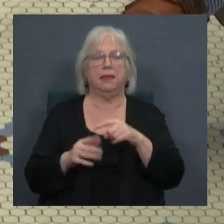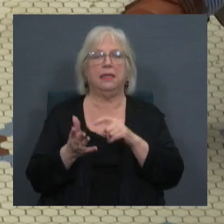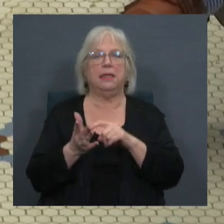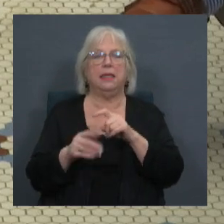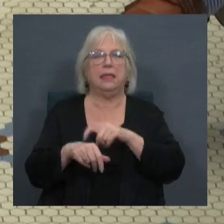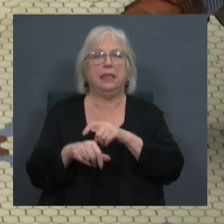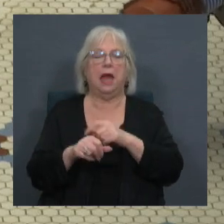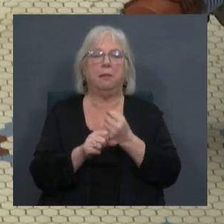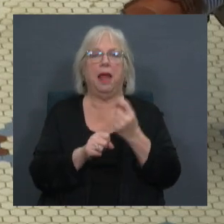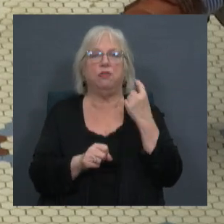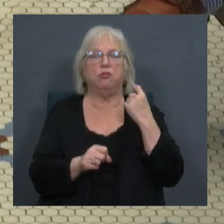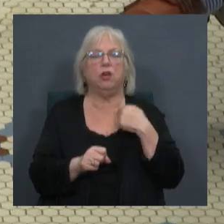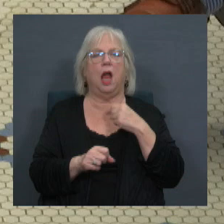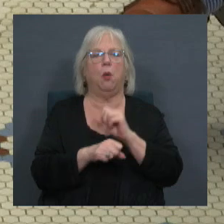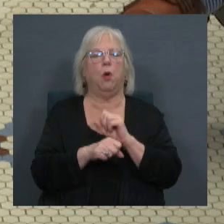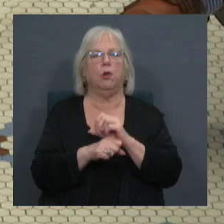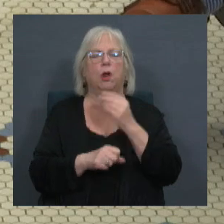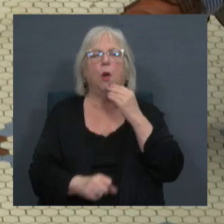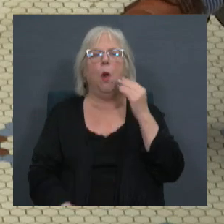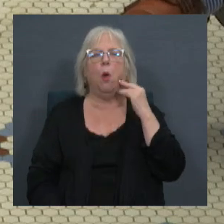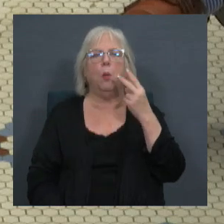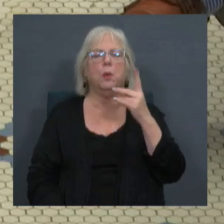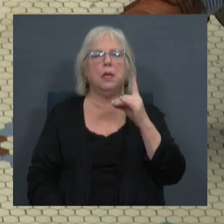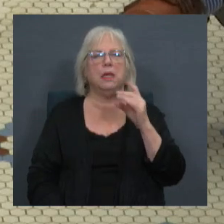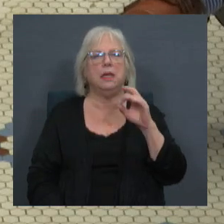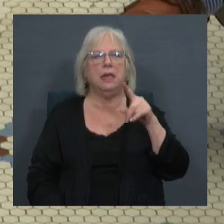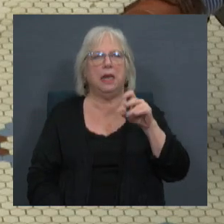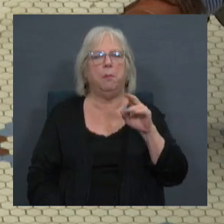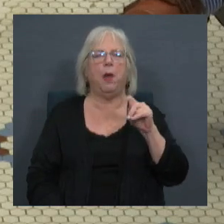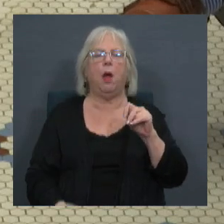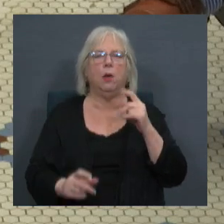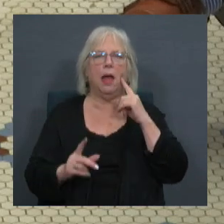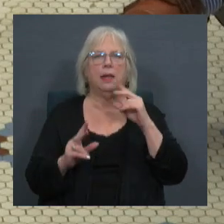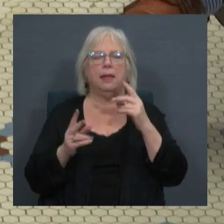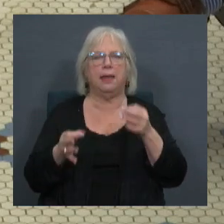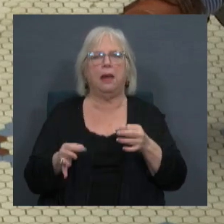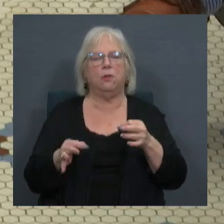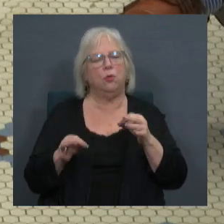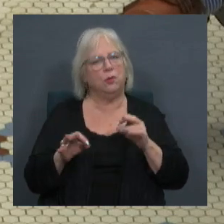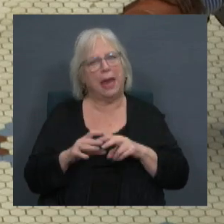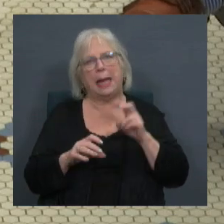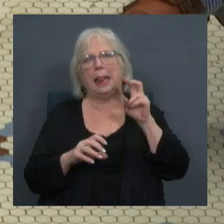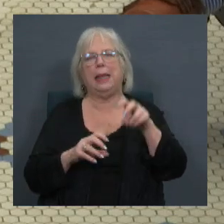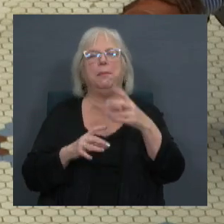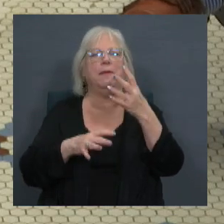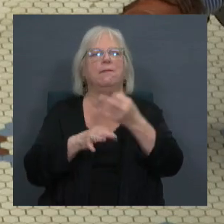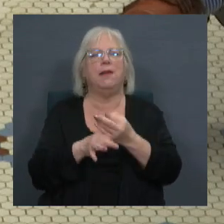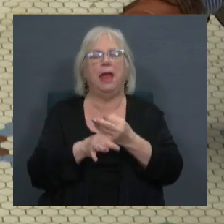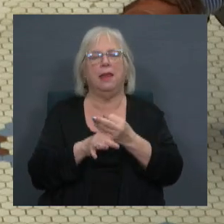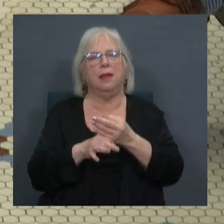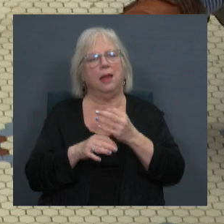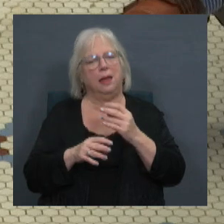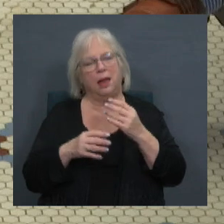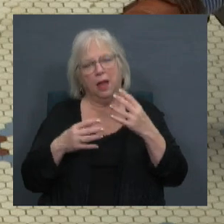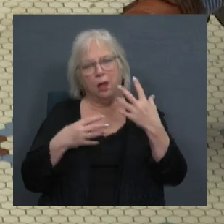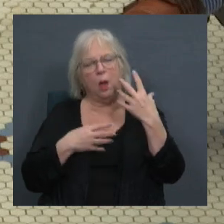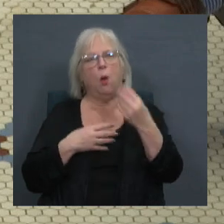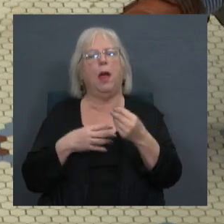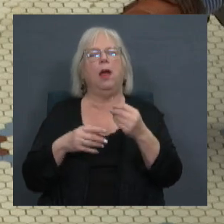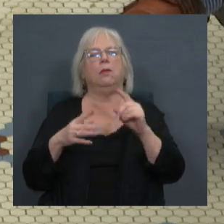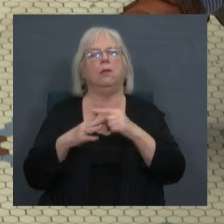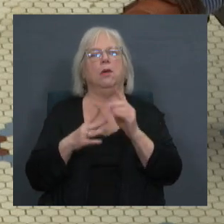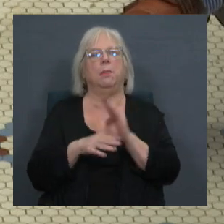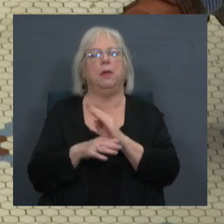Depot. I decided to take a leap of faith and go on go out on my own. And before I saw this little